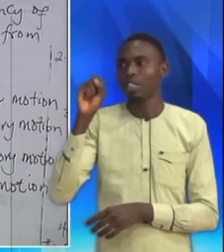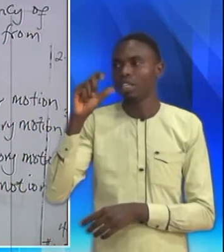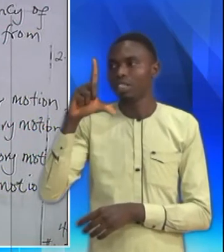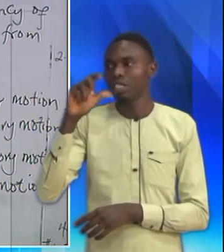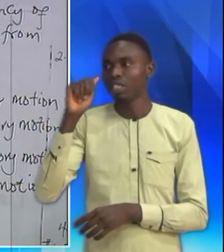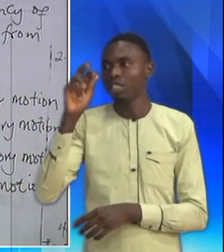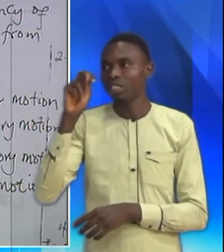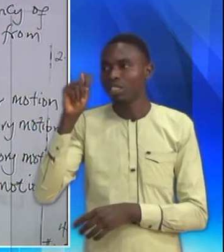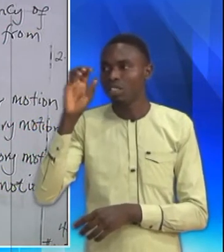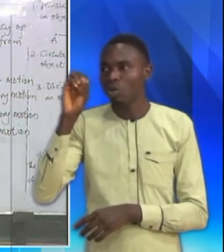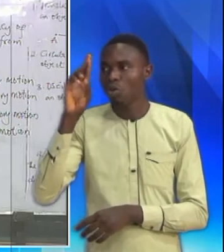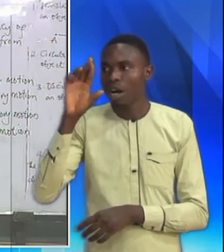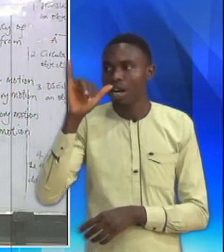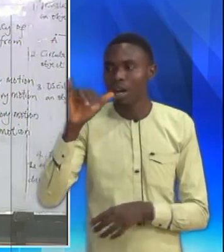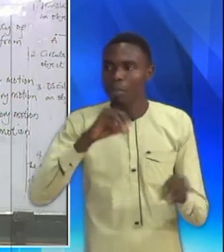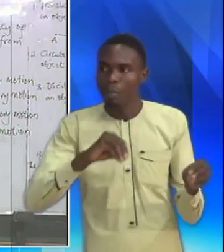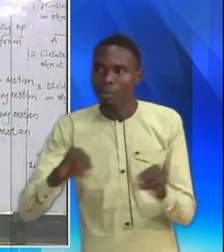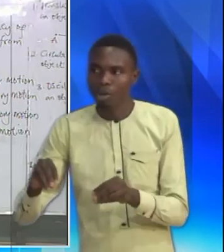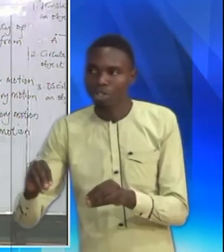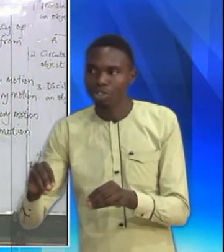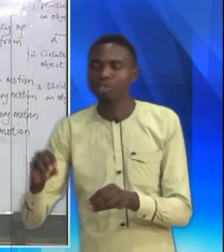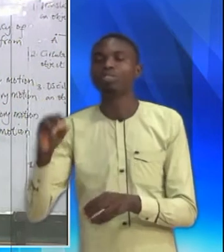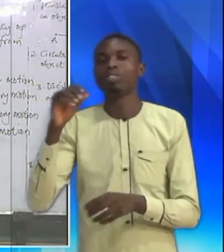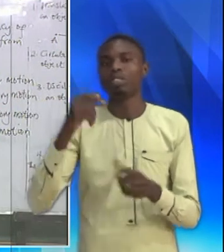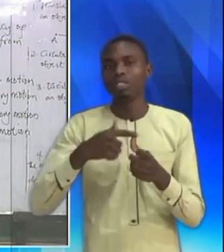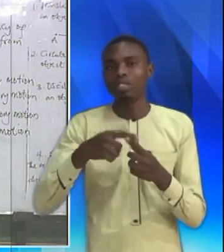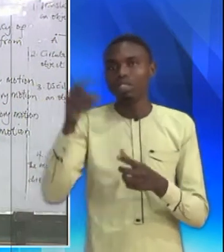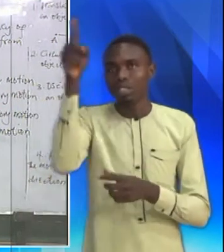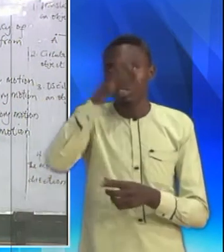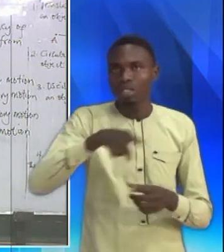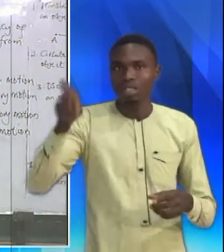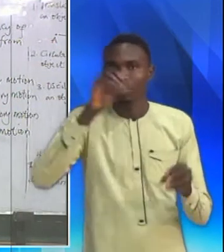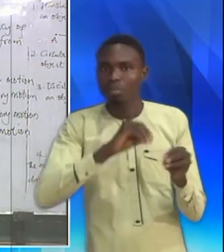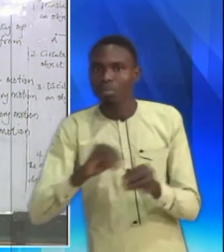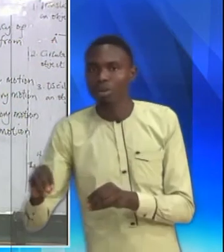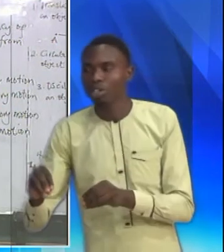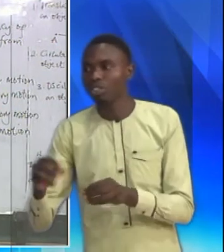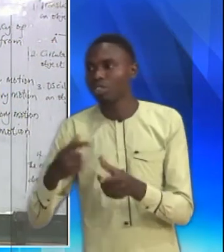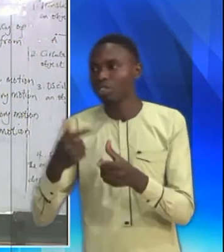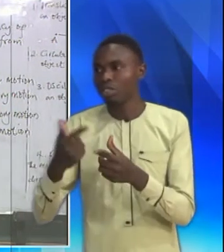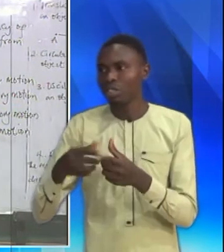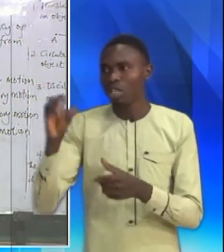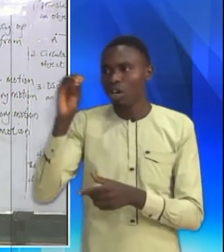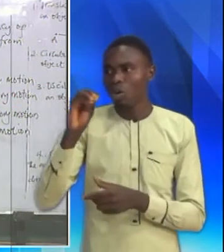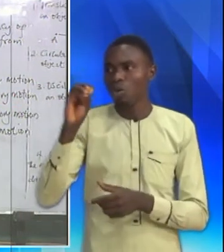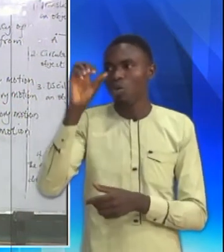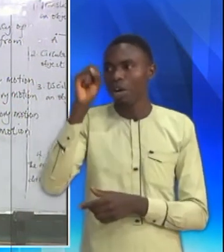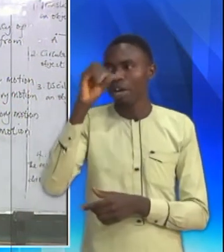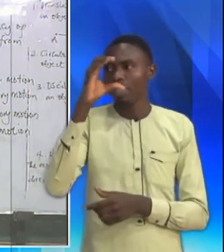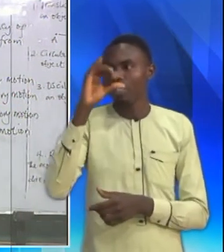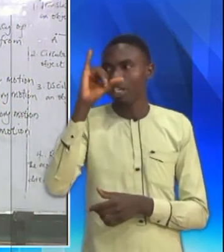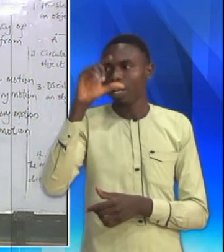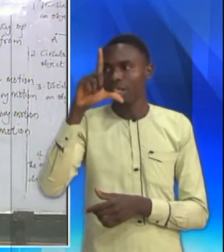motion, we have oscillatory or vibratory motion, we have random or zigzag